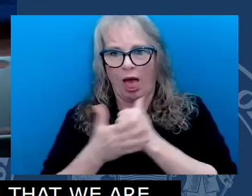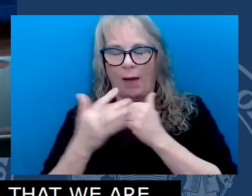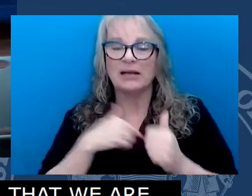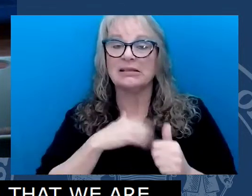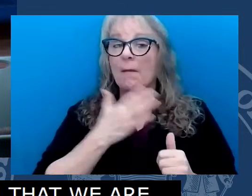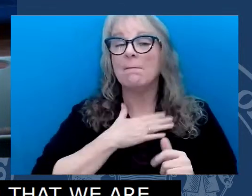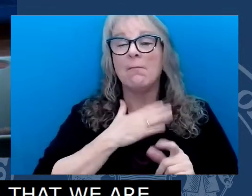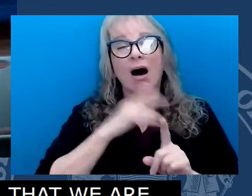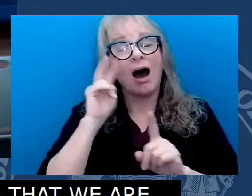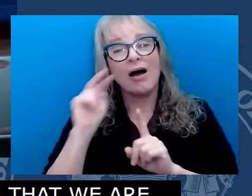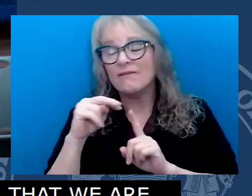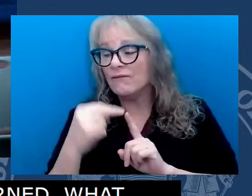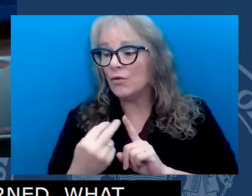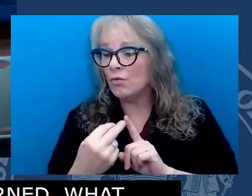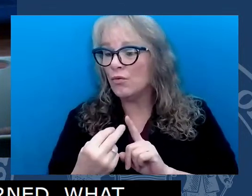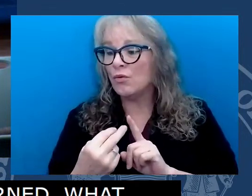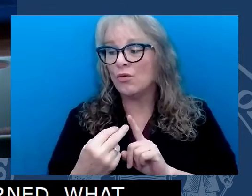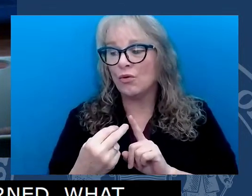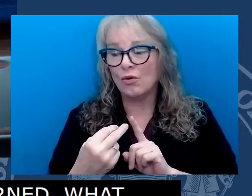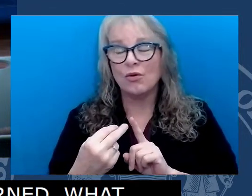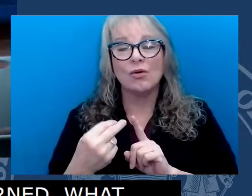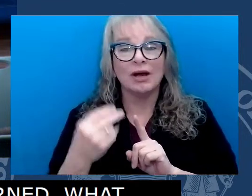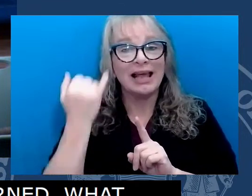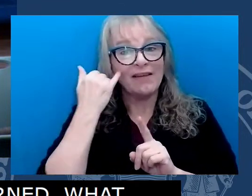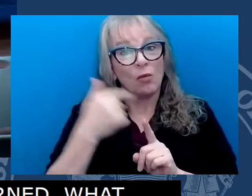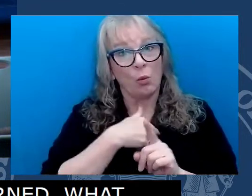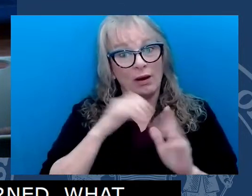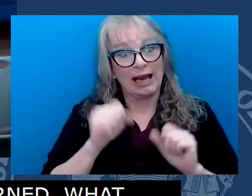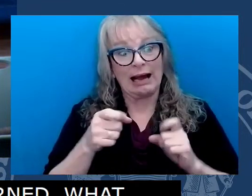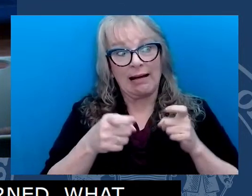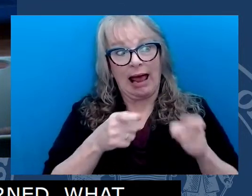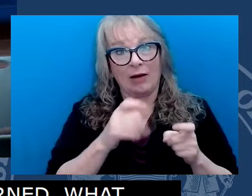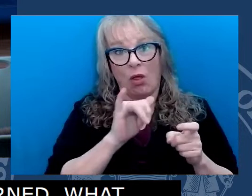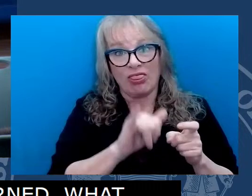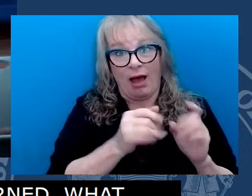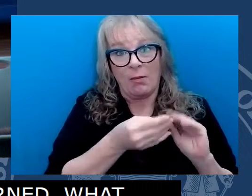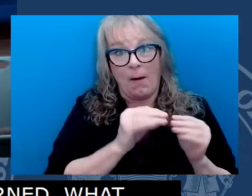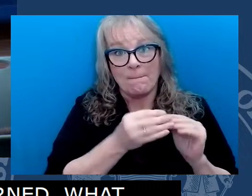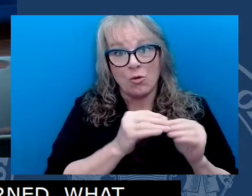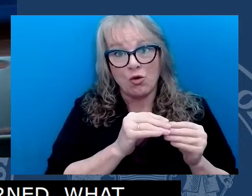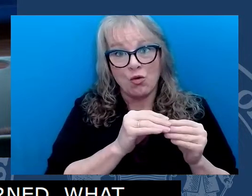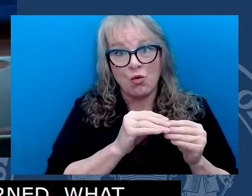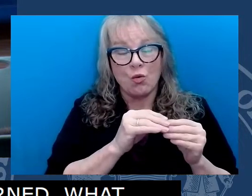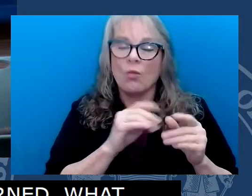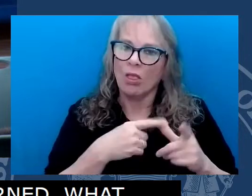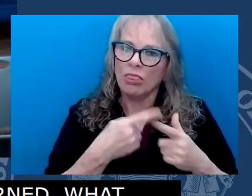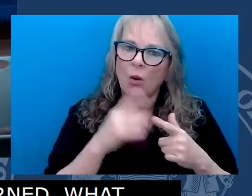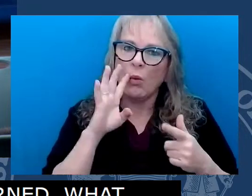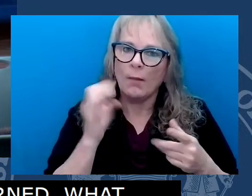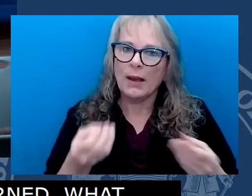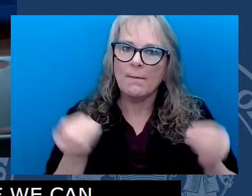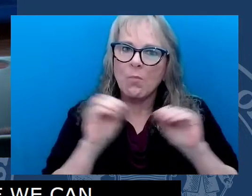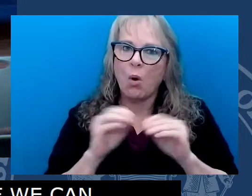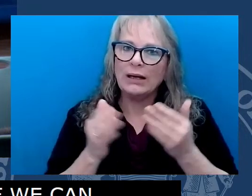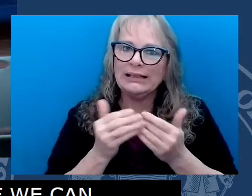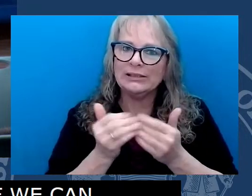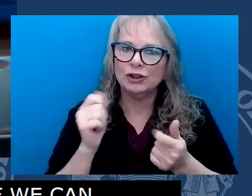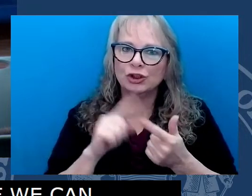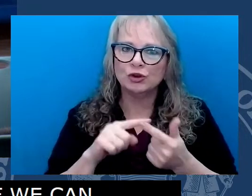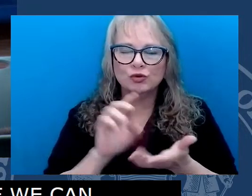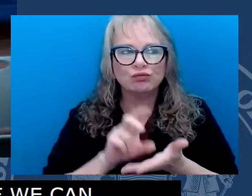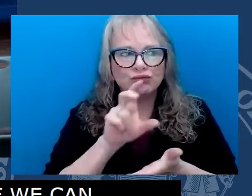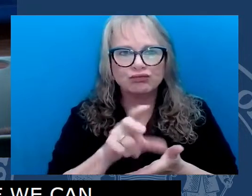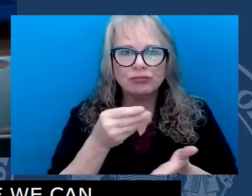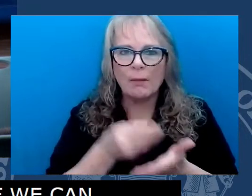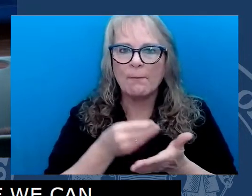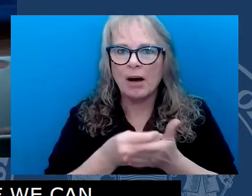can manage that number, then it'll be easier to put money in the